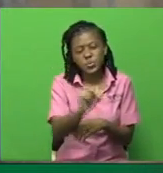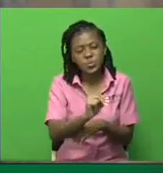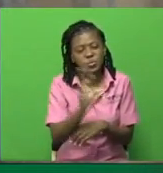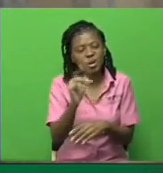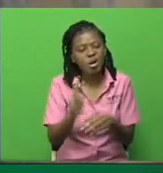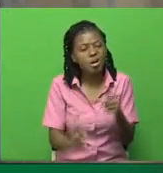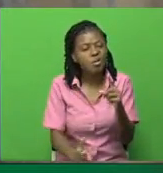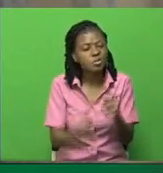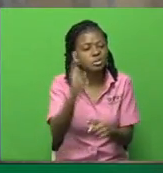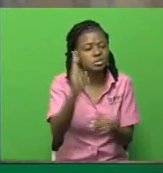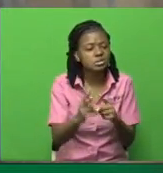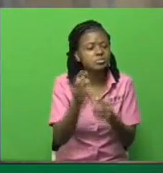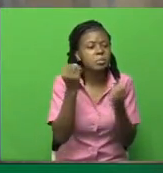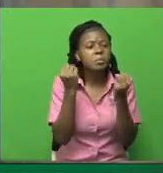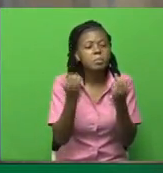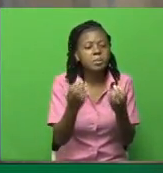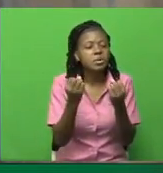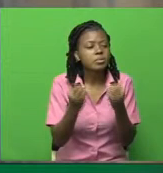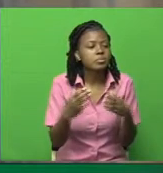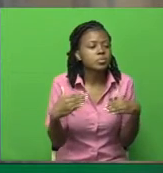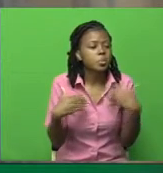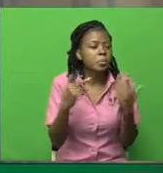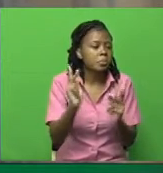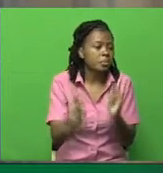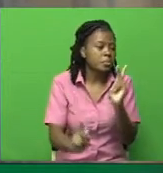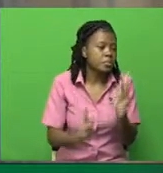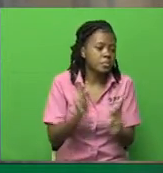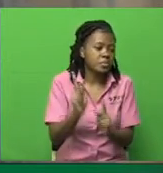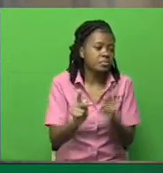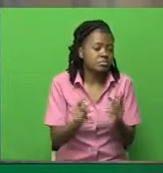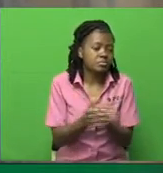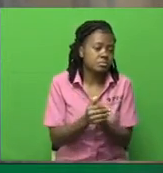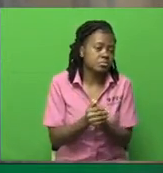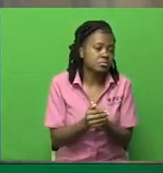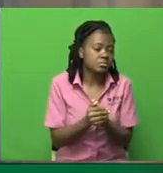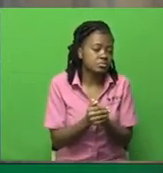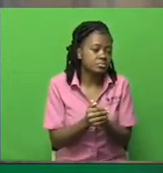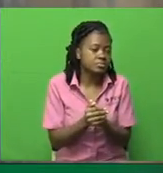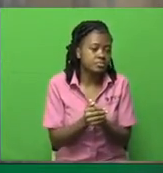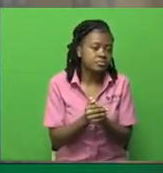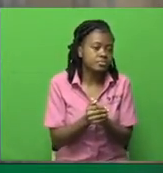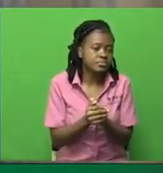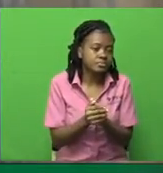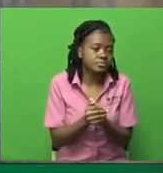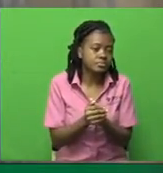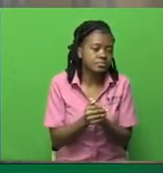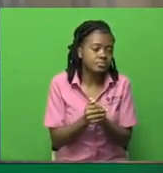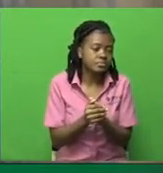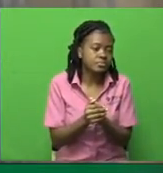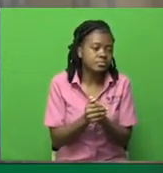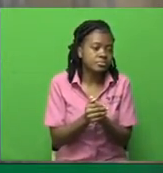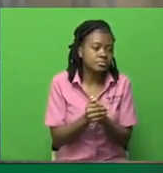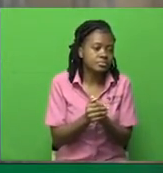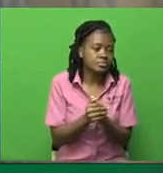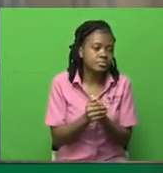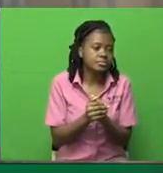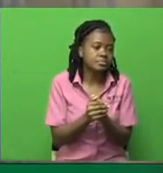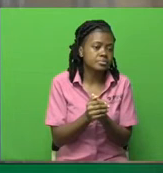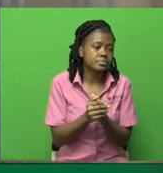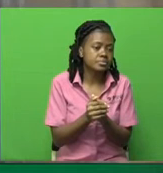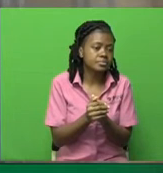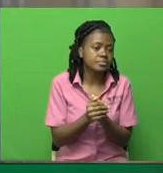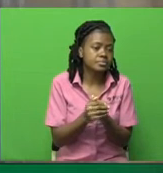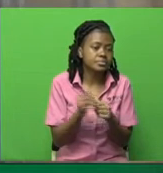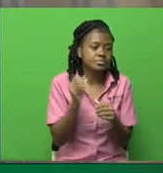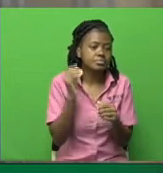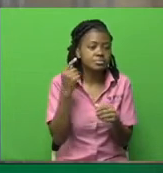in short education not just their education will talk about and MB Hayes will deal a lot more on the whole education sector but we don't believe